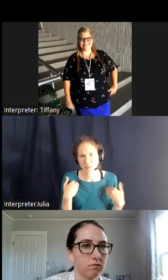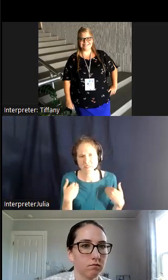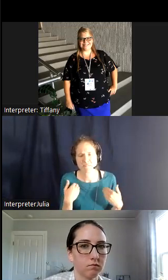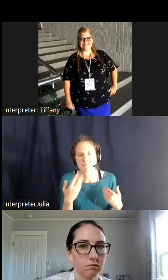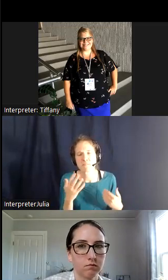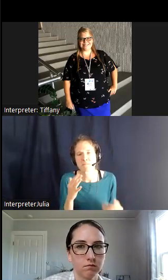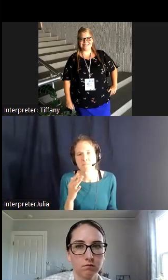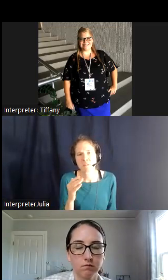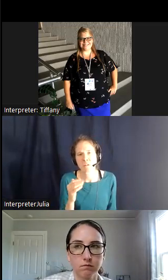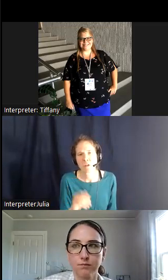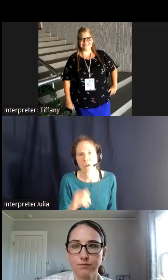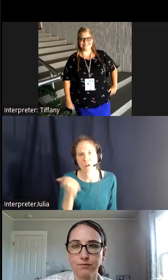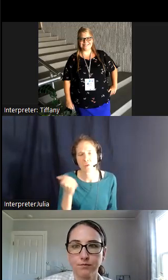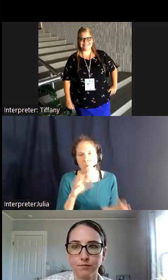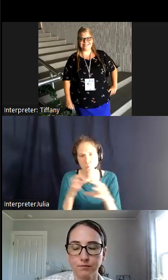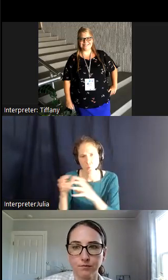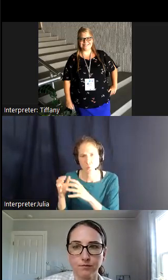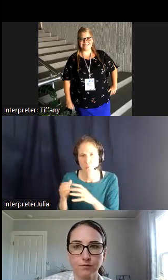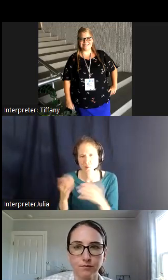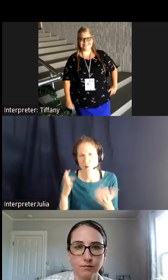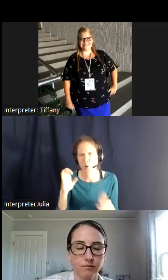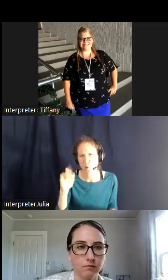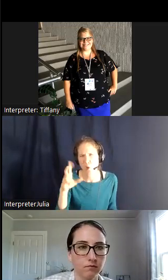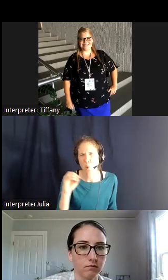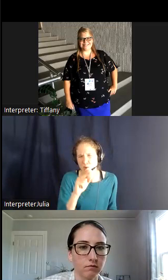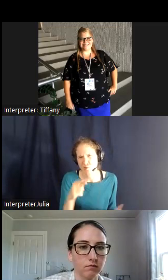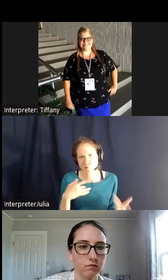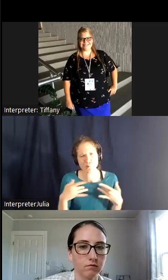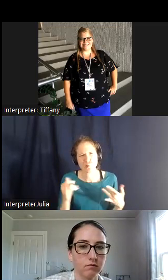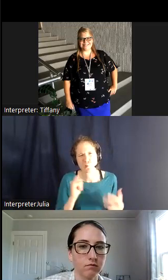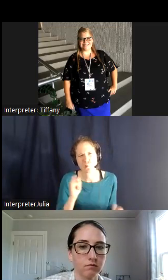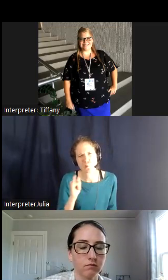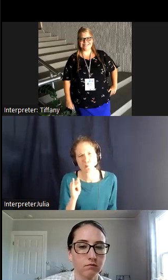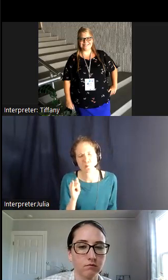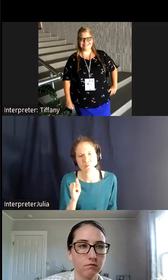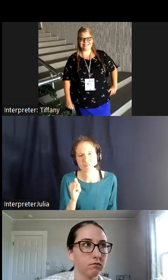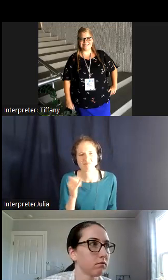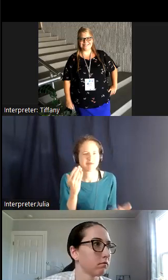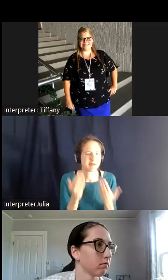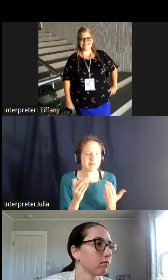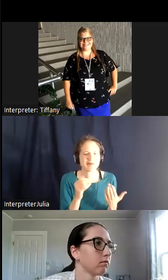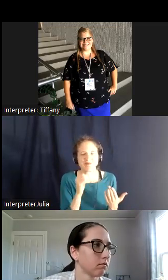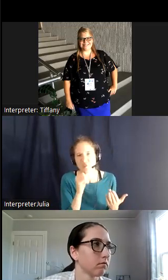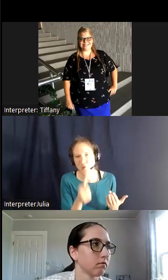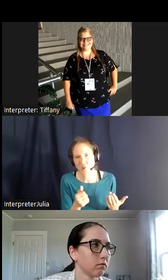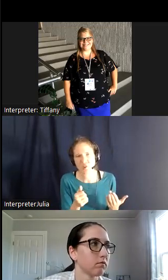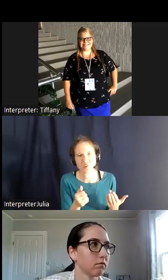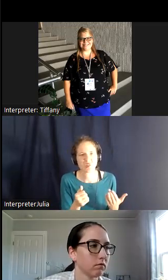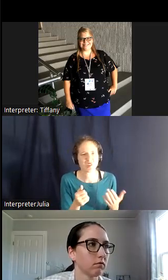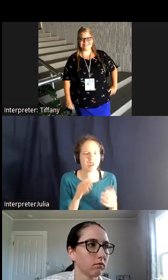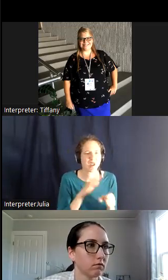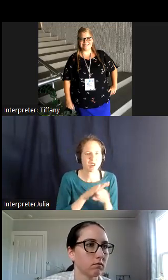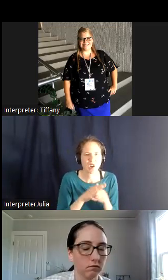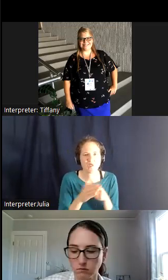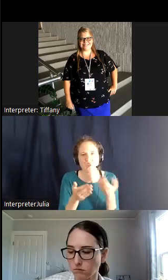from other groups in Colorado that may not be services sufficient,